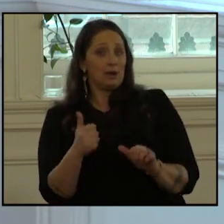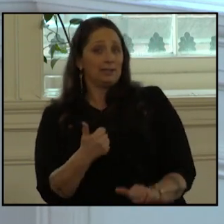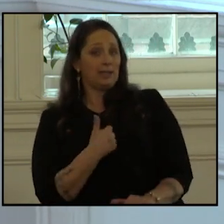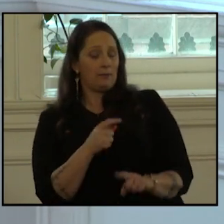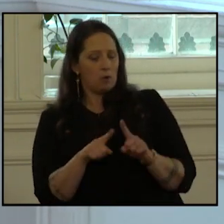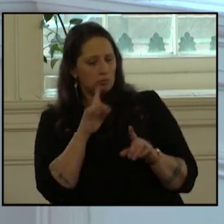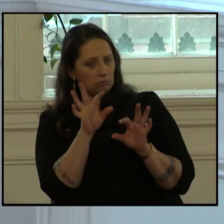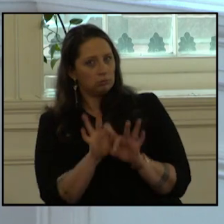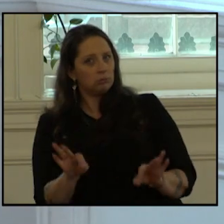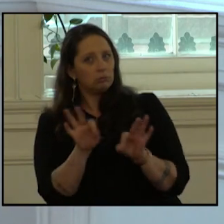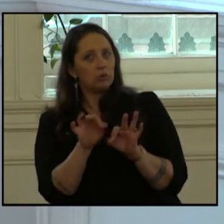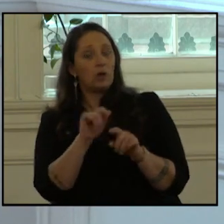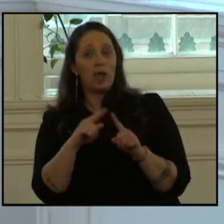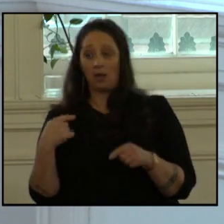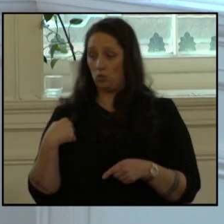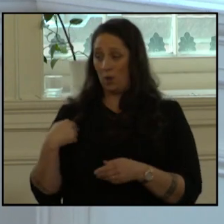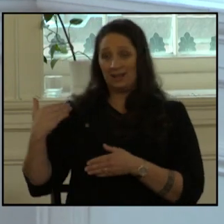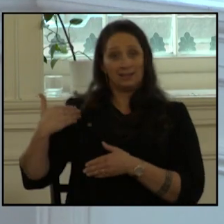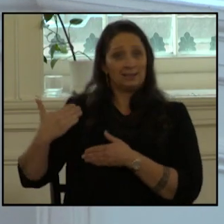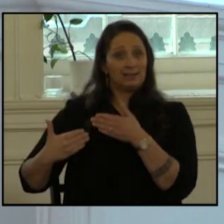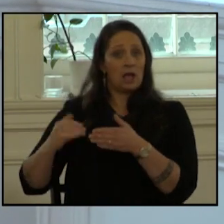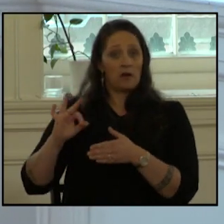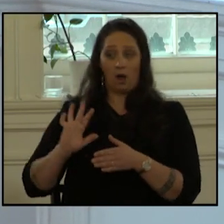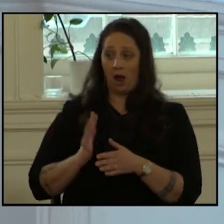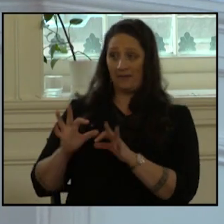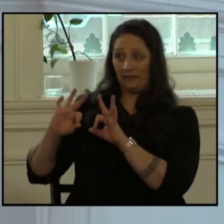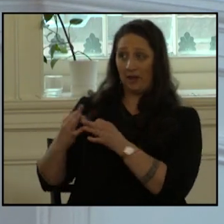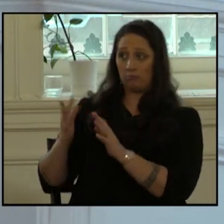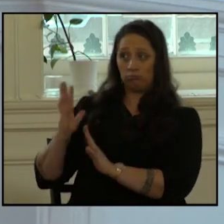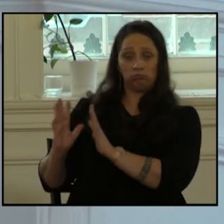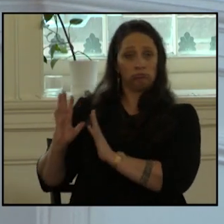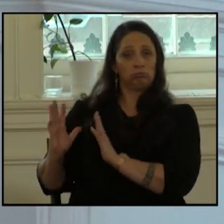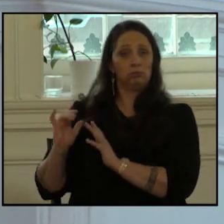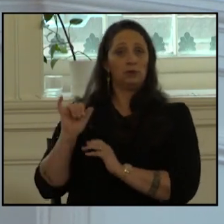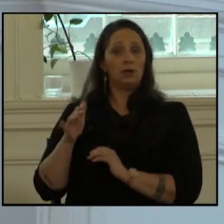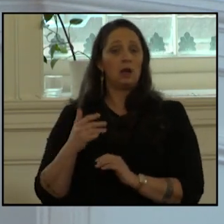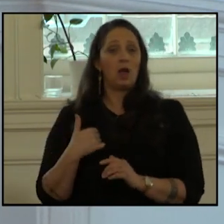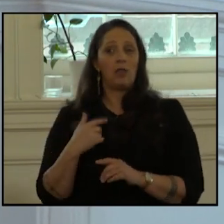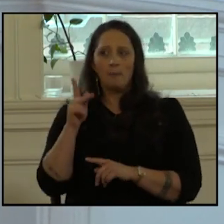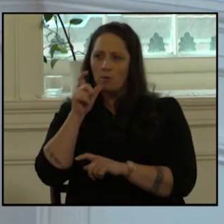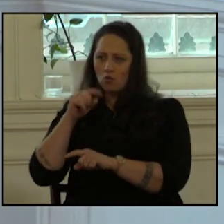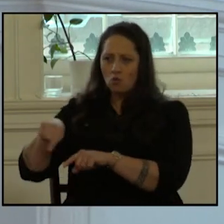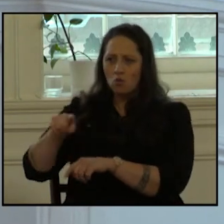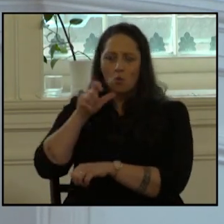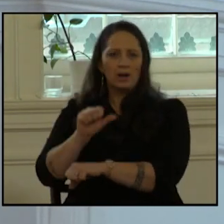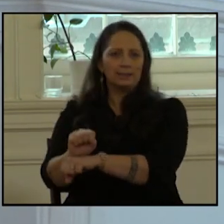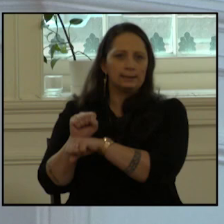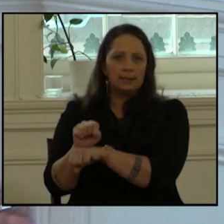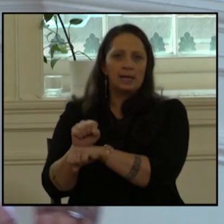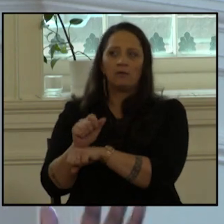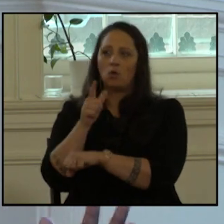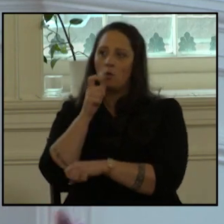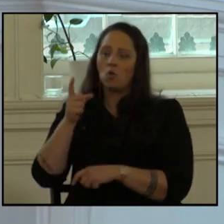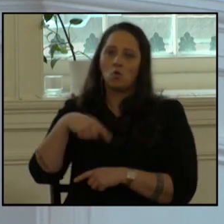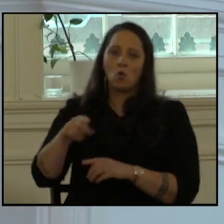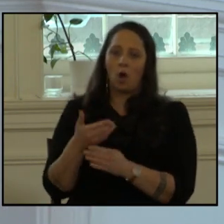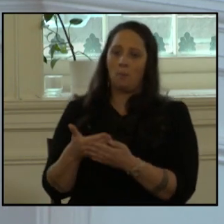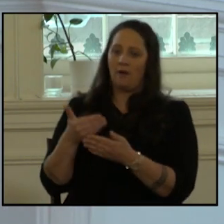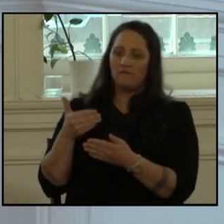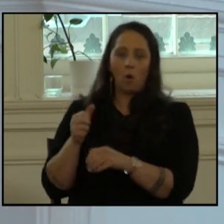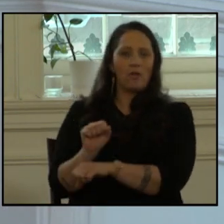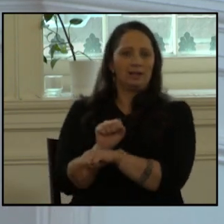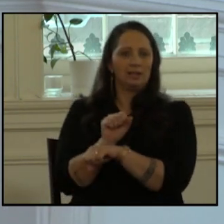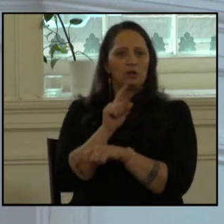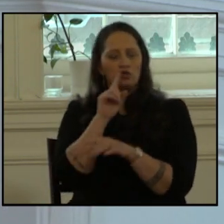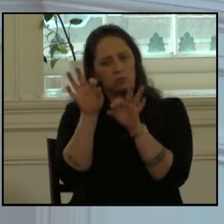that we, as the descendants of our ancestors, of the enslaved, of those who were before they were enslaved,